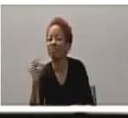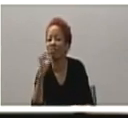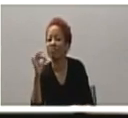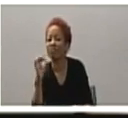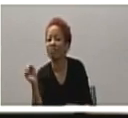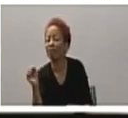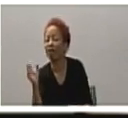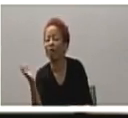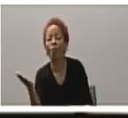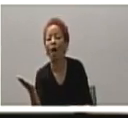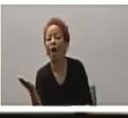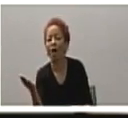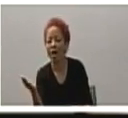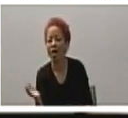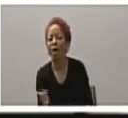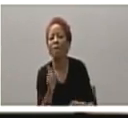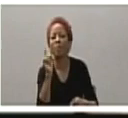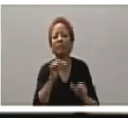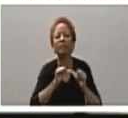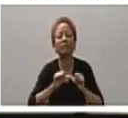truly faithful.